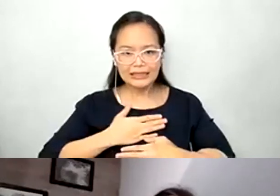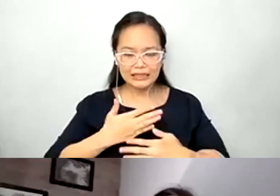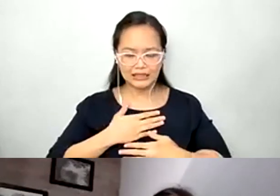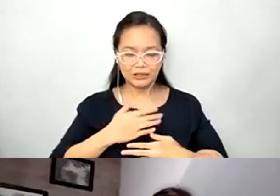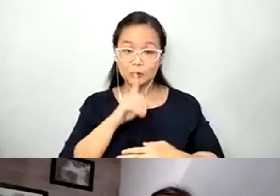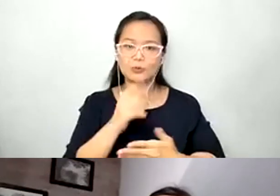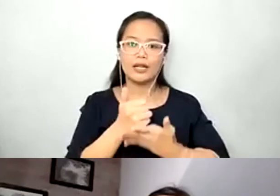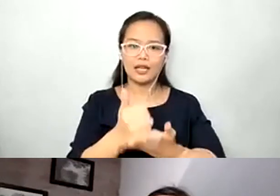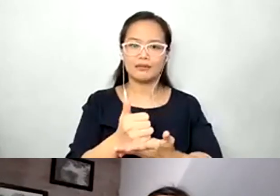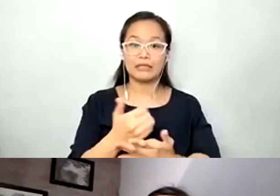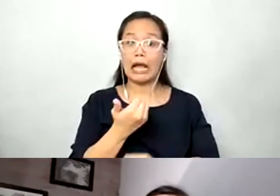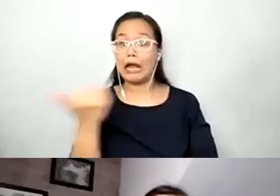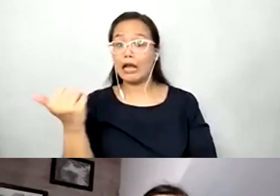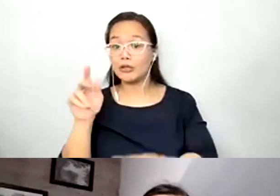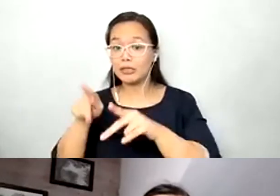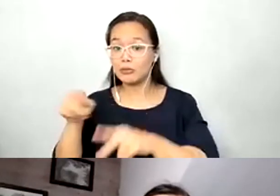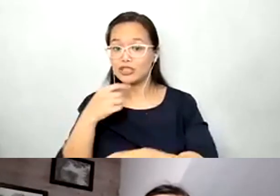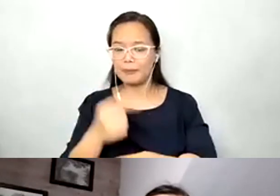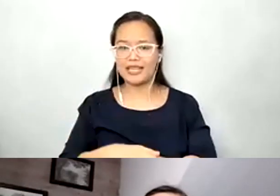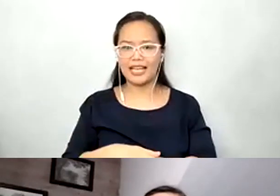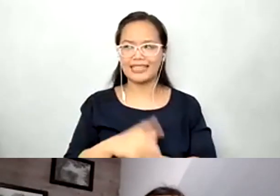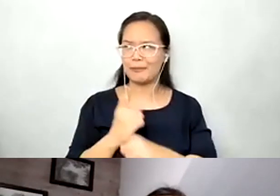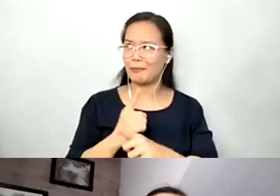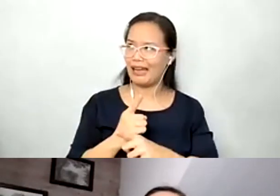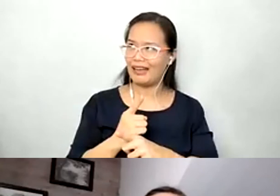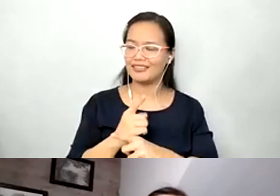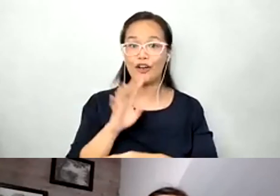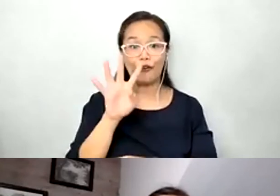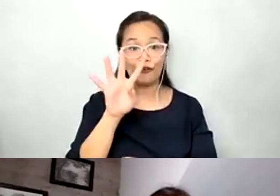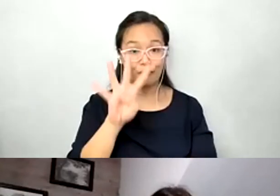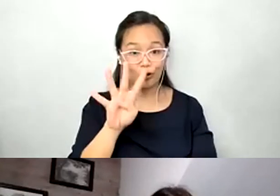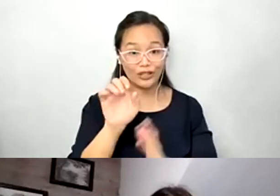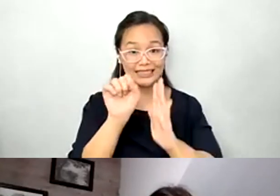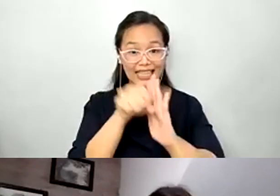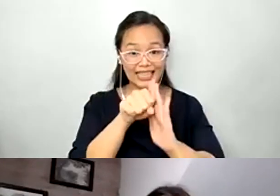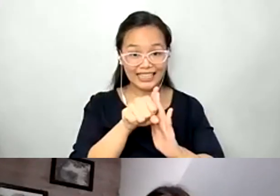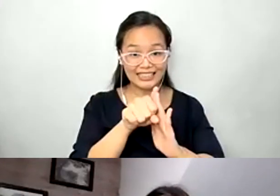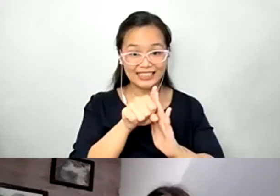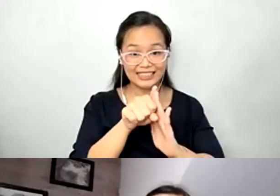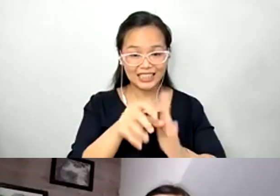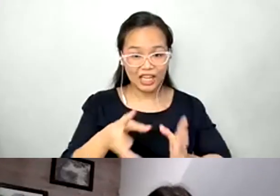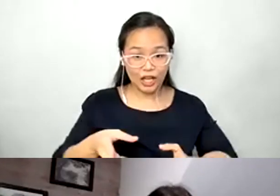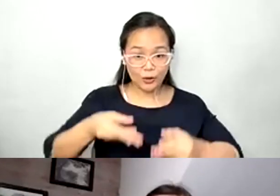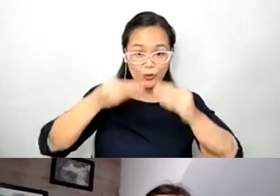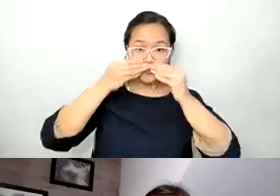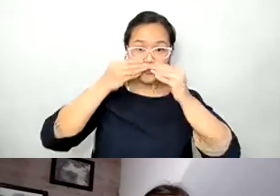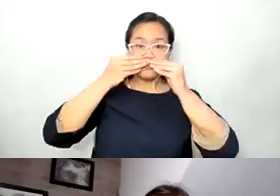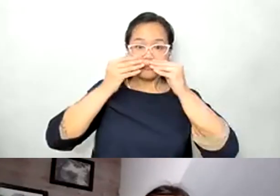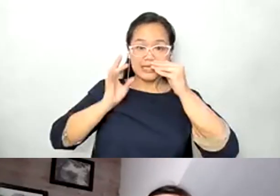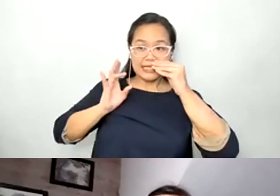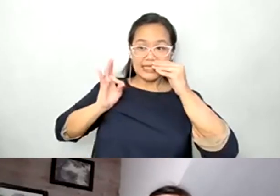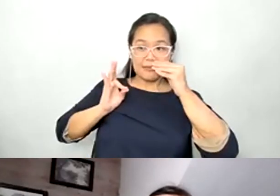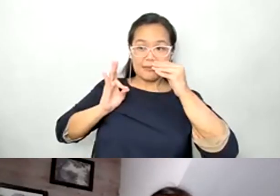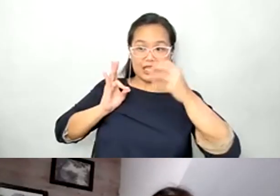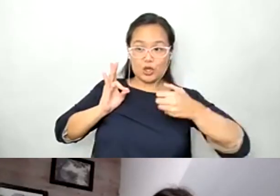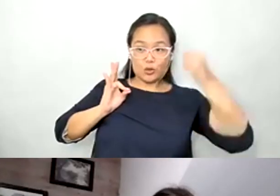nila, tama nga ba? 4 seconds you breathe, keep it for 7, and then release it for 8. So